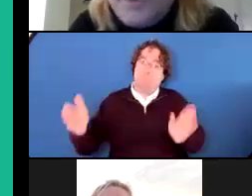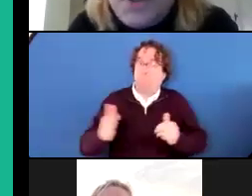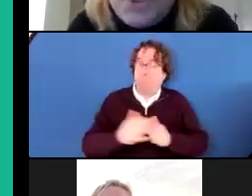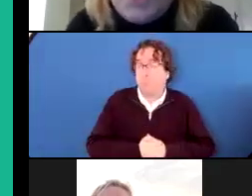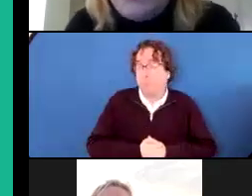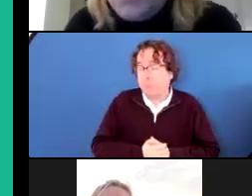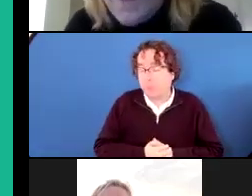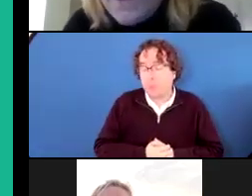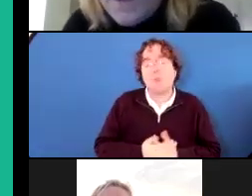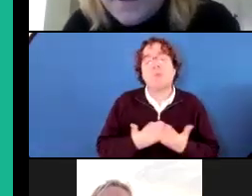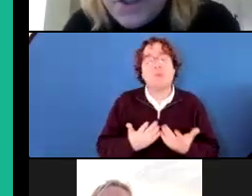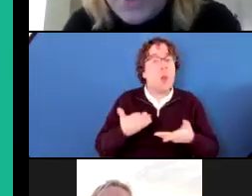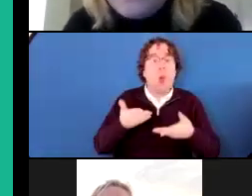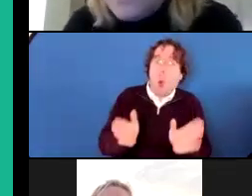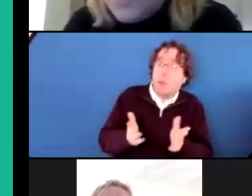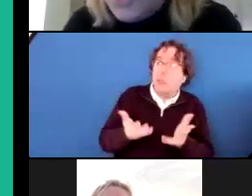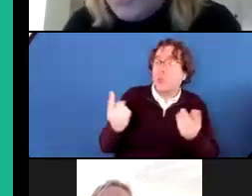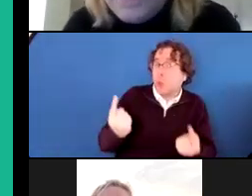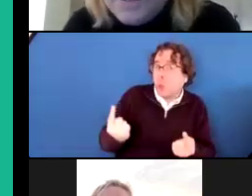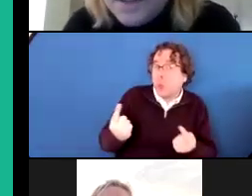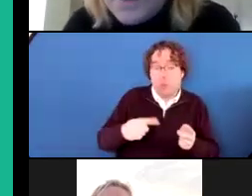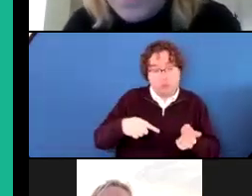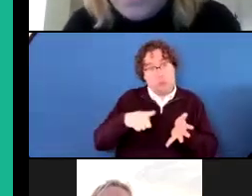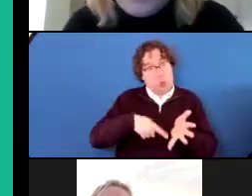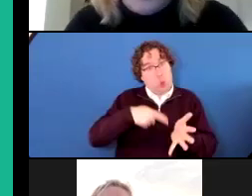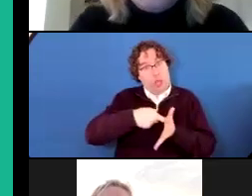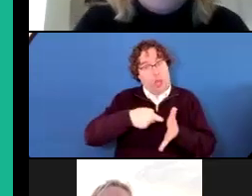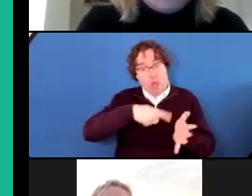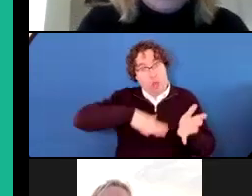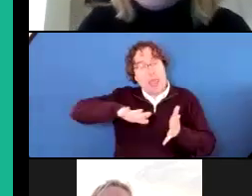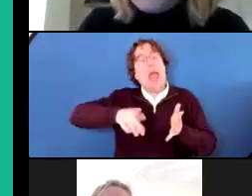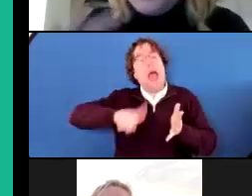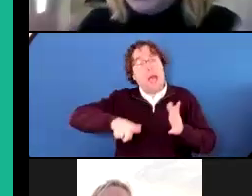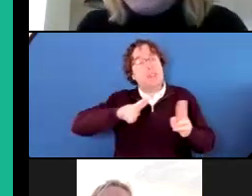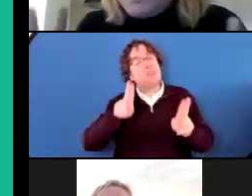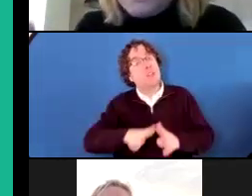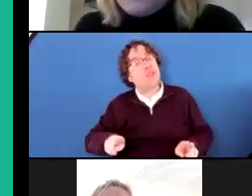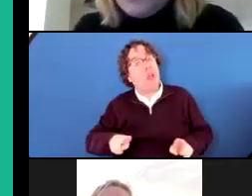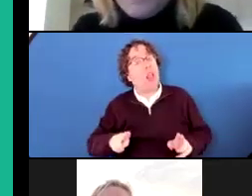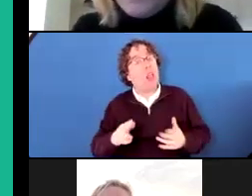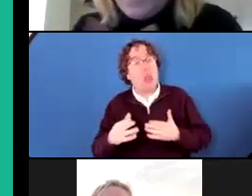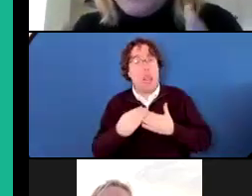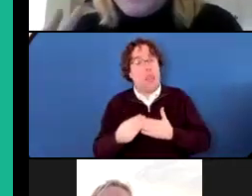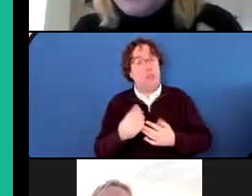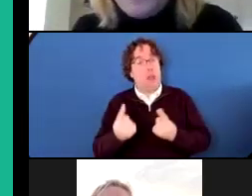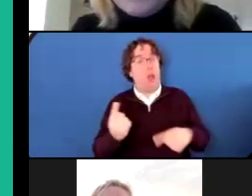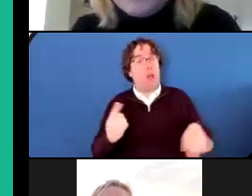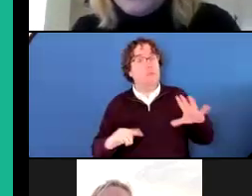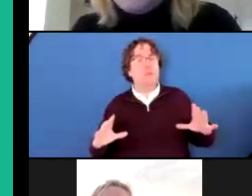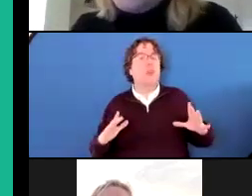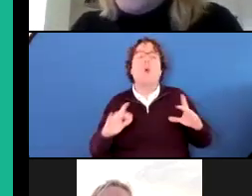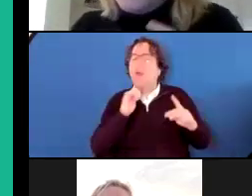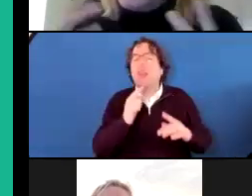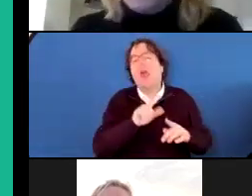It's open to UK and to international leaders. So I'll speak later on about